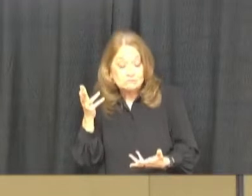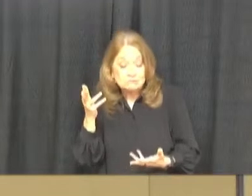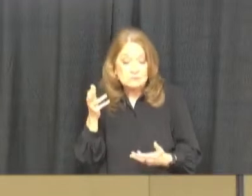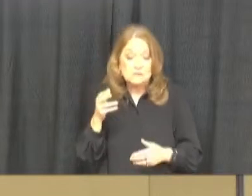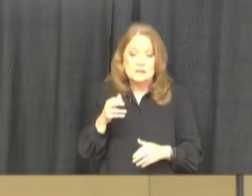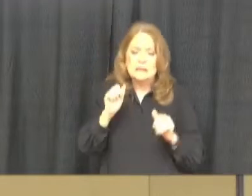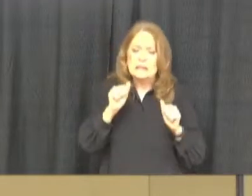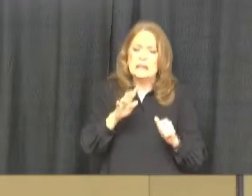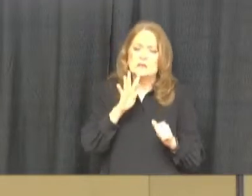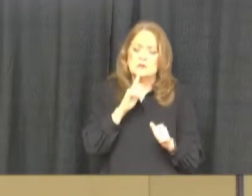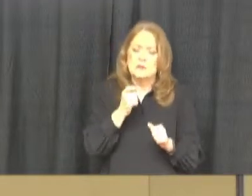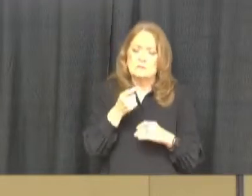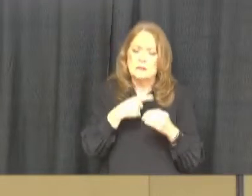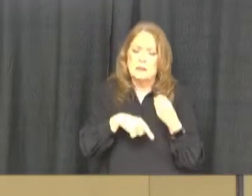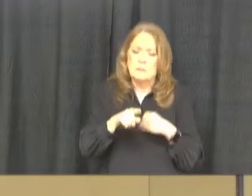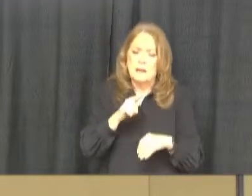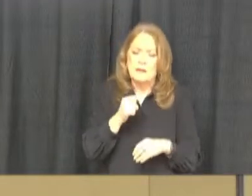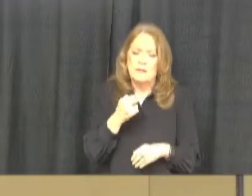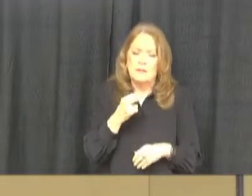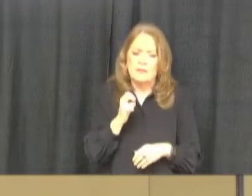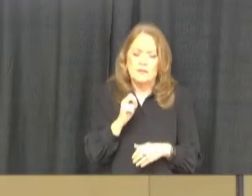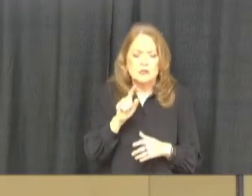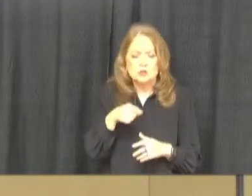Chief, could you talk a little bit about the